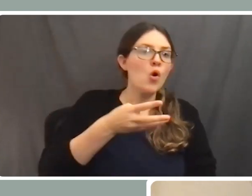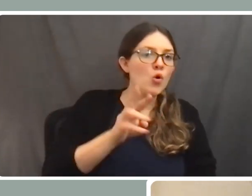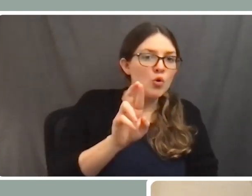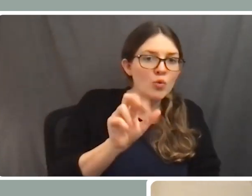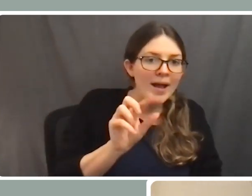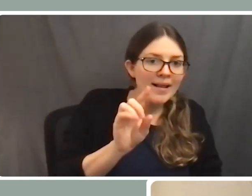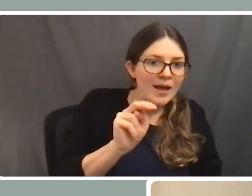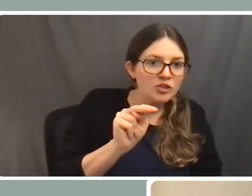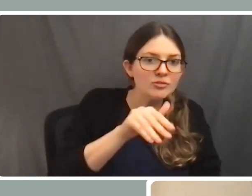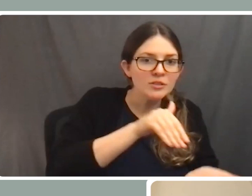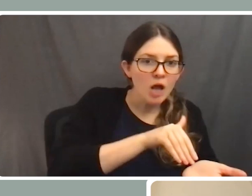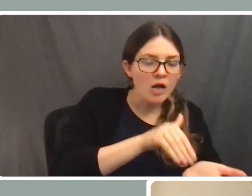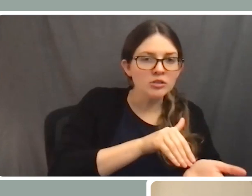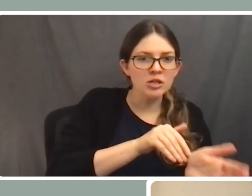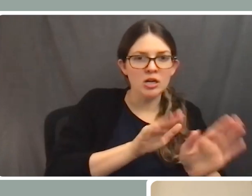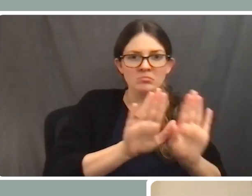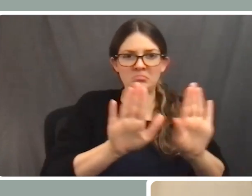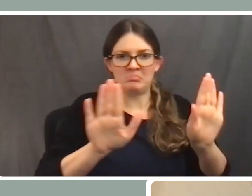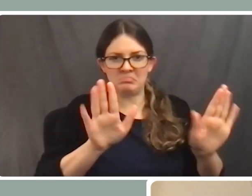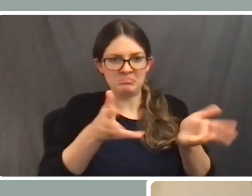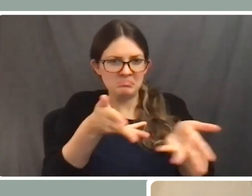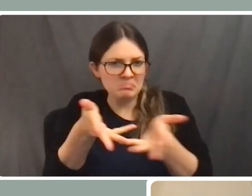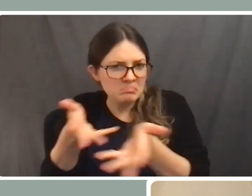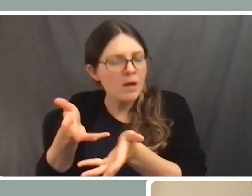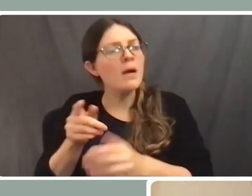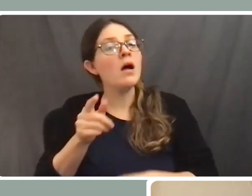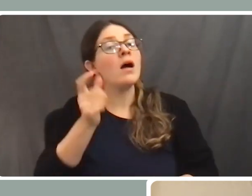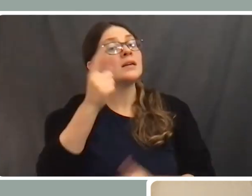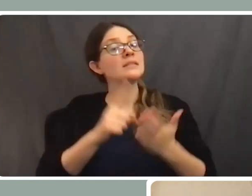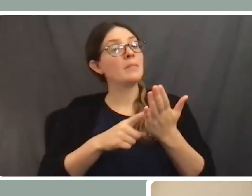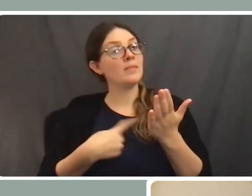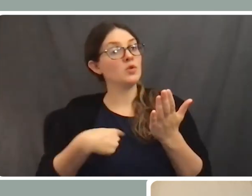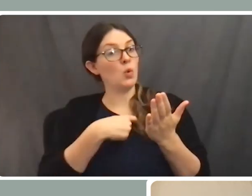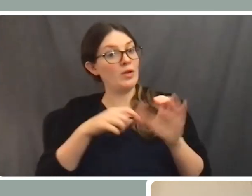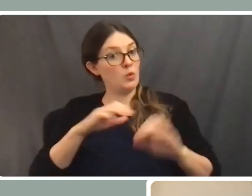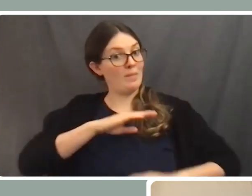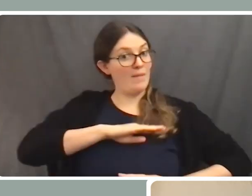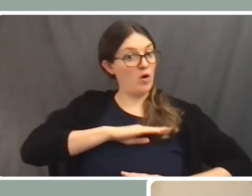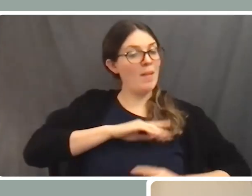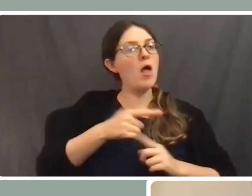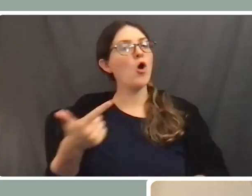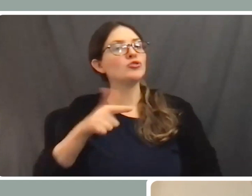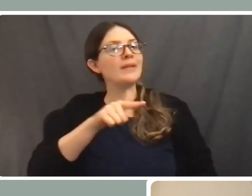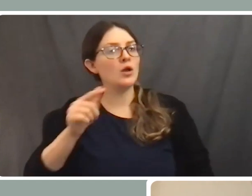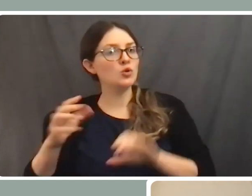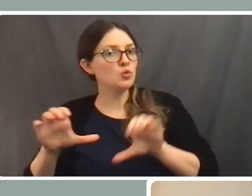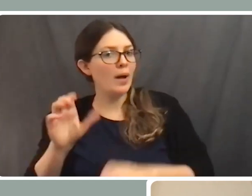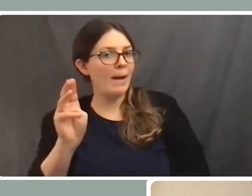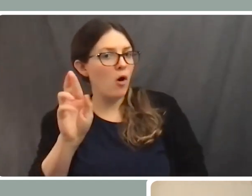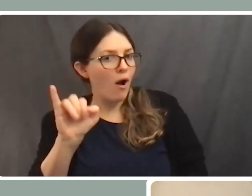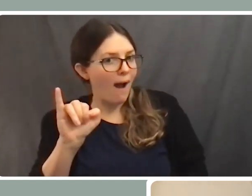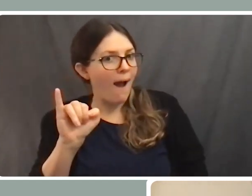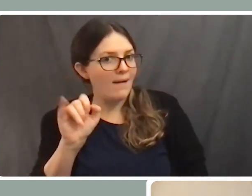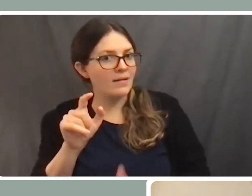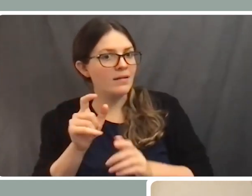situations where we do the mammograms once a year, but we alternate them with an MRI of the breast tissue that's also once a